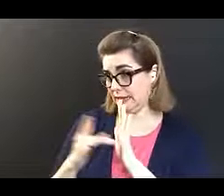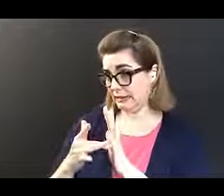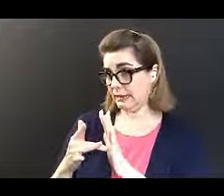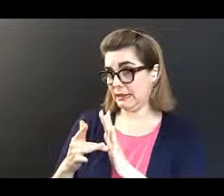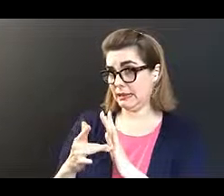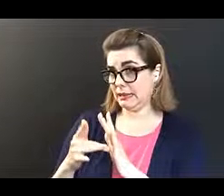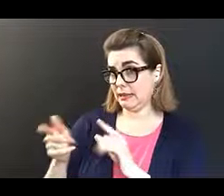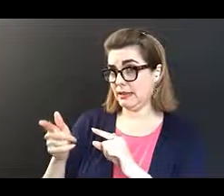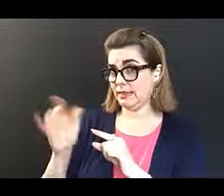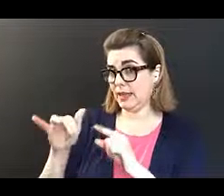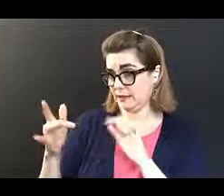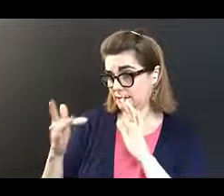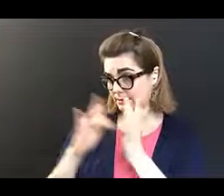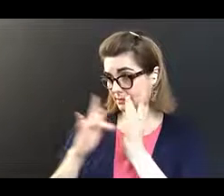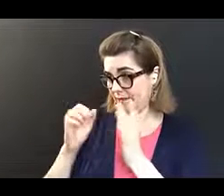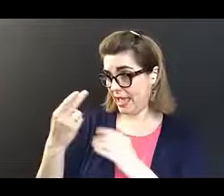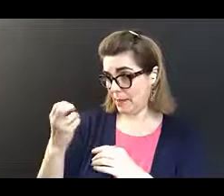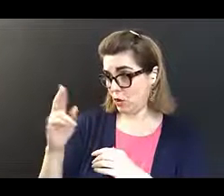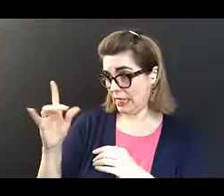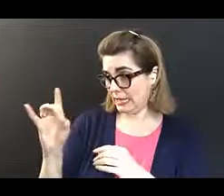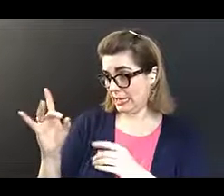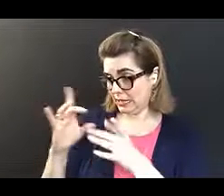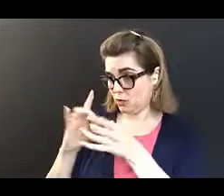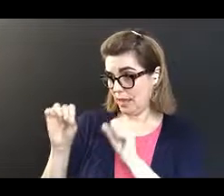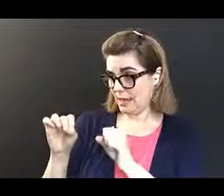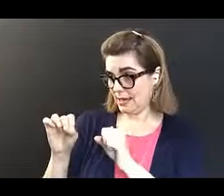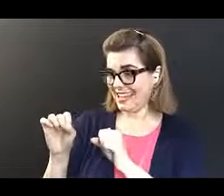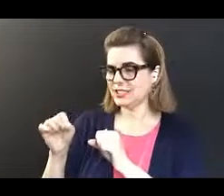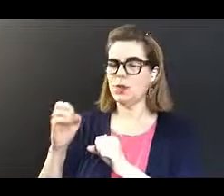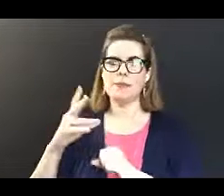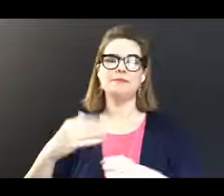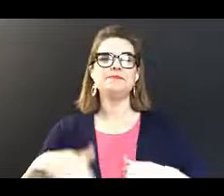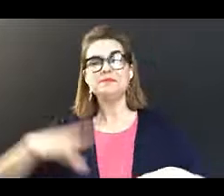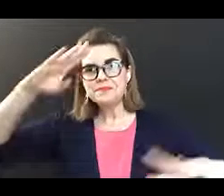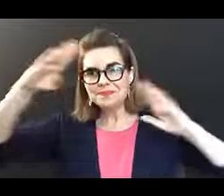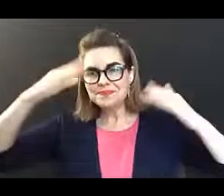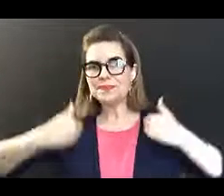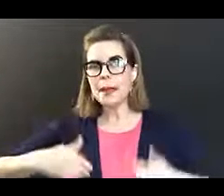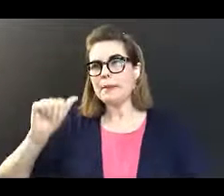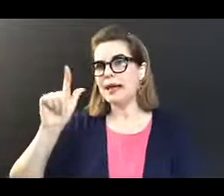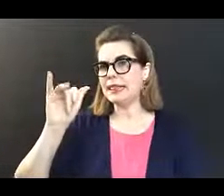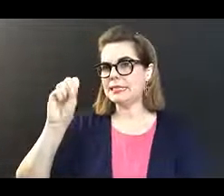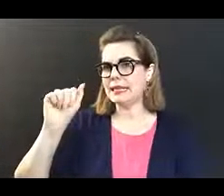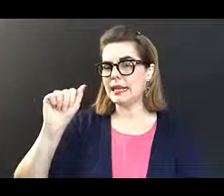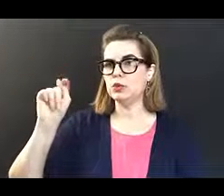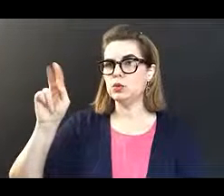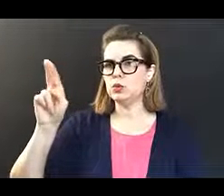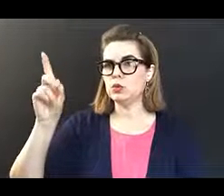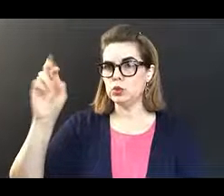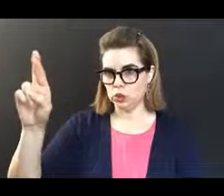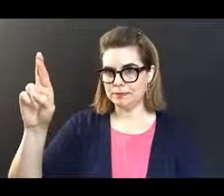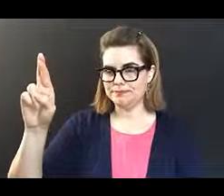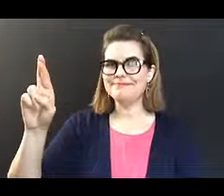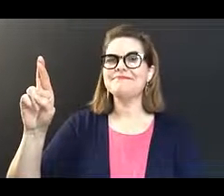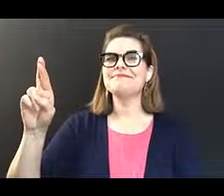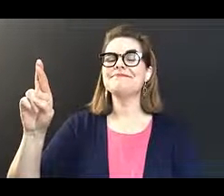are hyperlinked? Yes. Great, perfect, thank you. So I'm Alyssa Tudor. For those of you who have not met me yet, I am one of